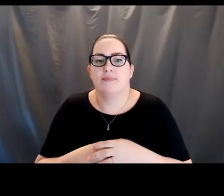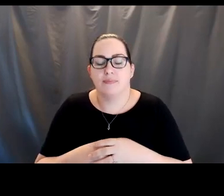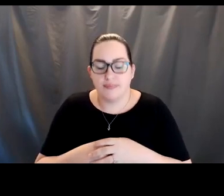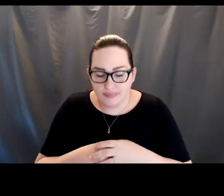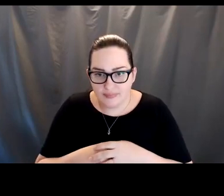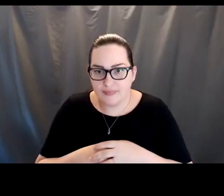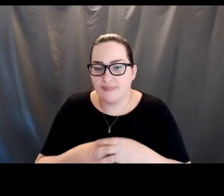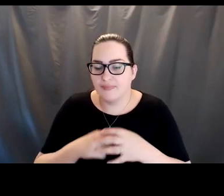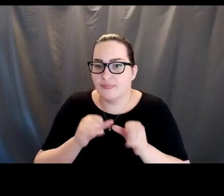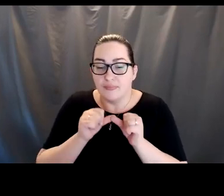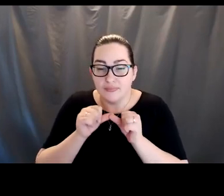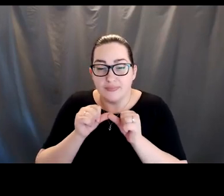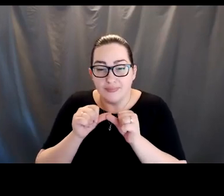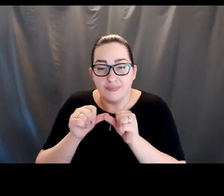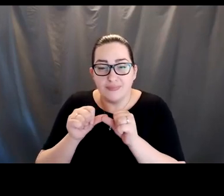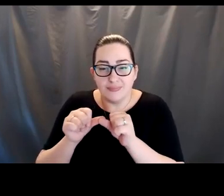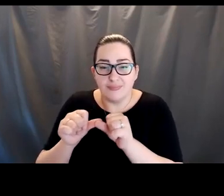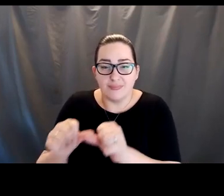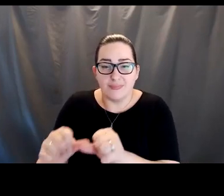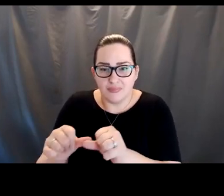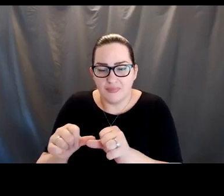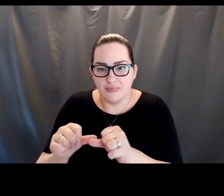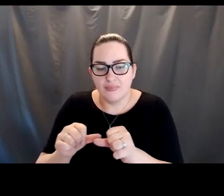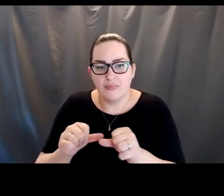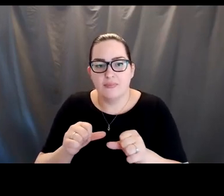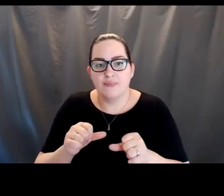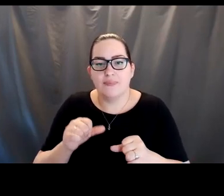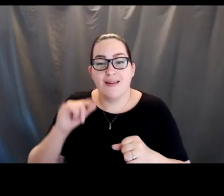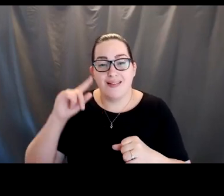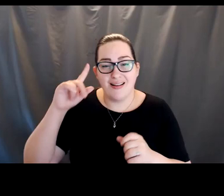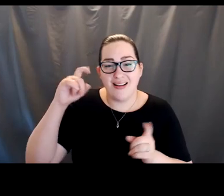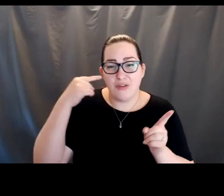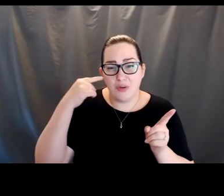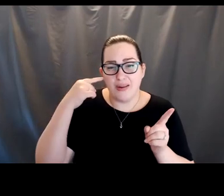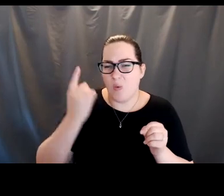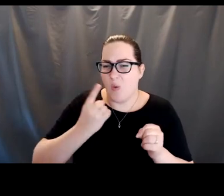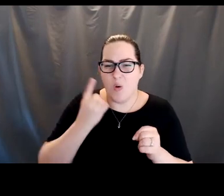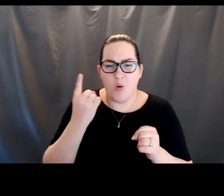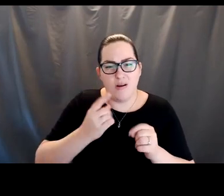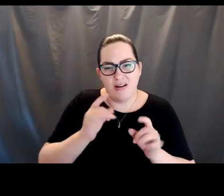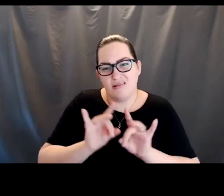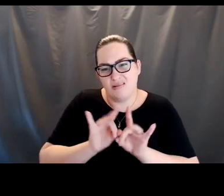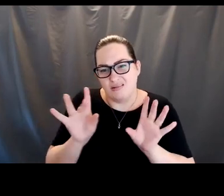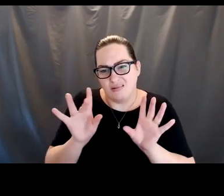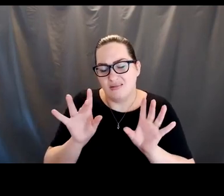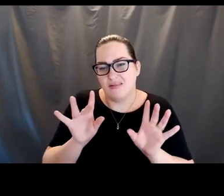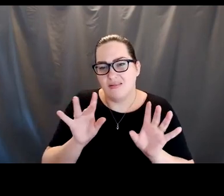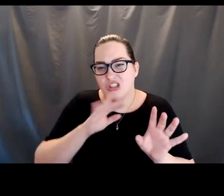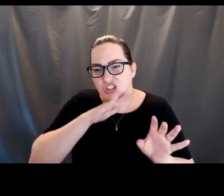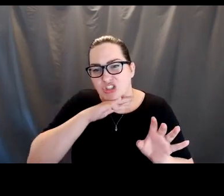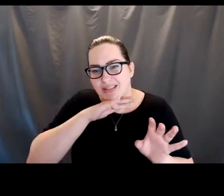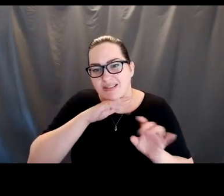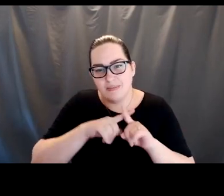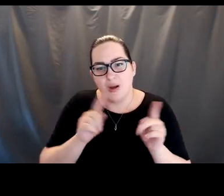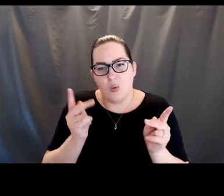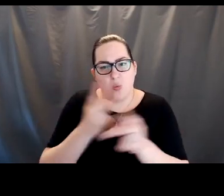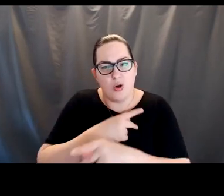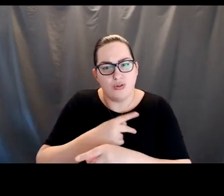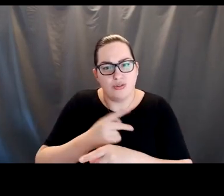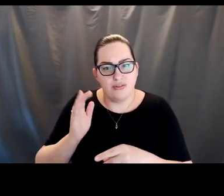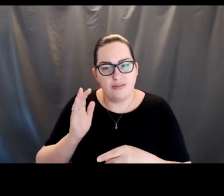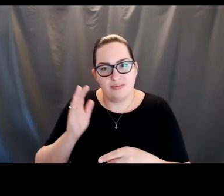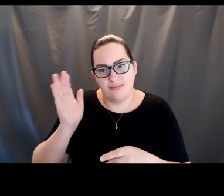point, the government, it's always a massive issue of corruption there, but it was even worse at that point. So it was in